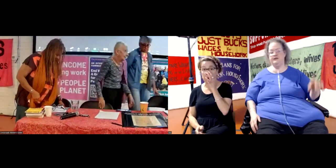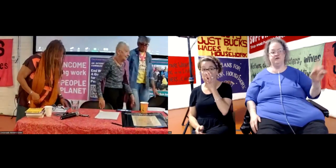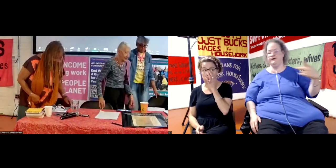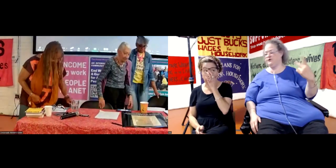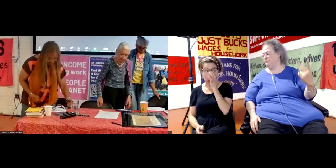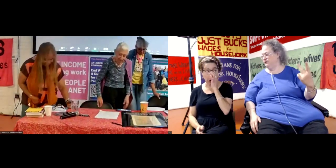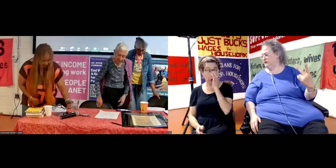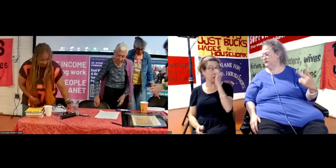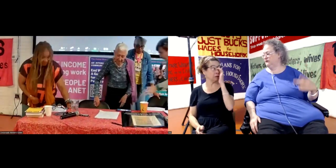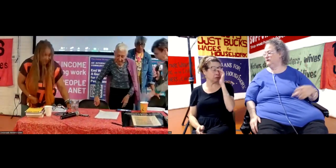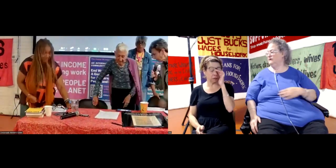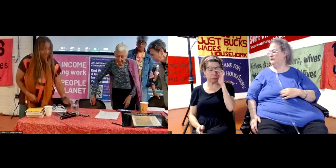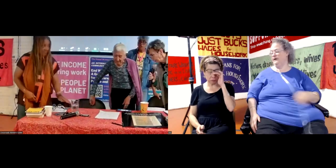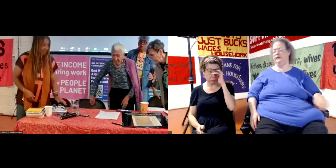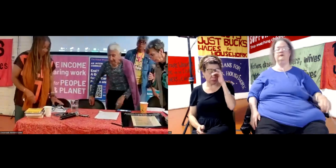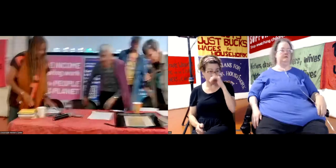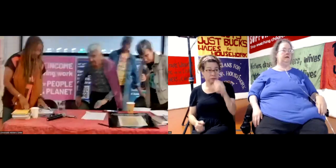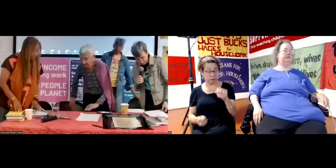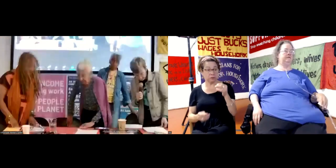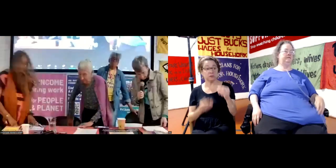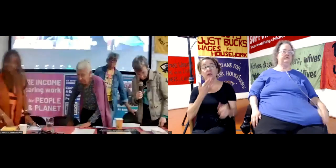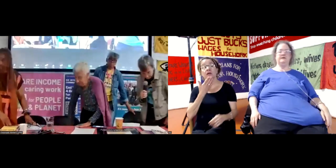Thank you very much, Selma.